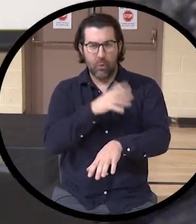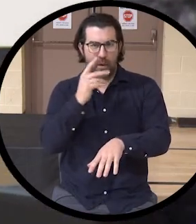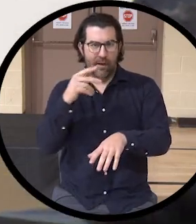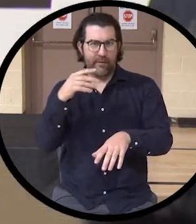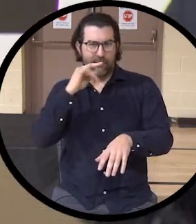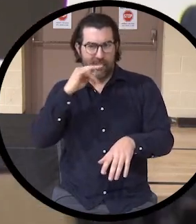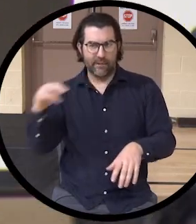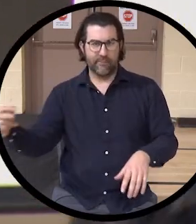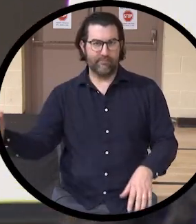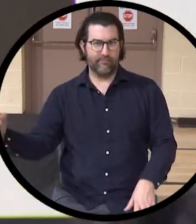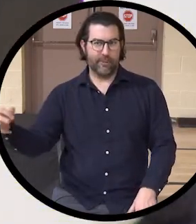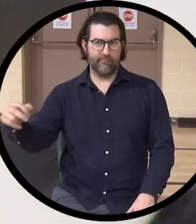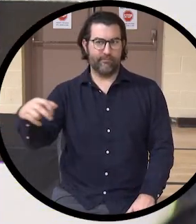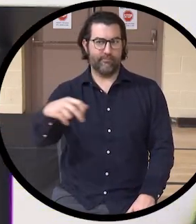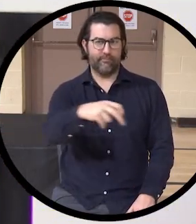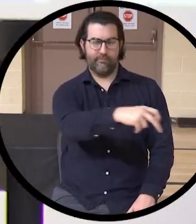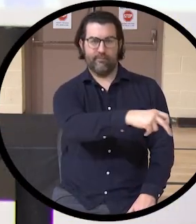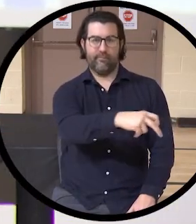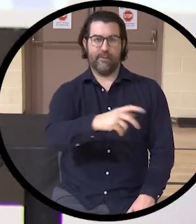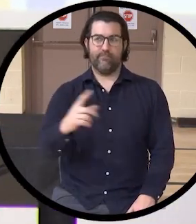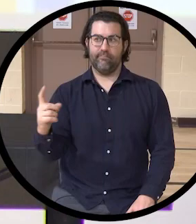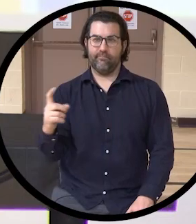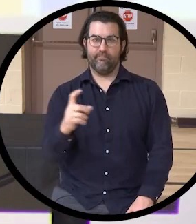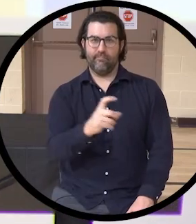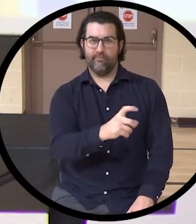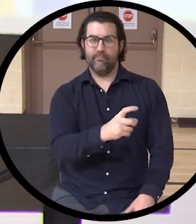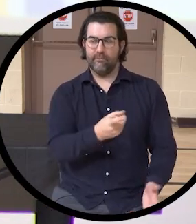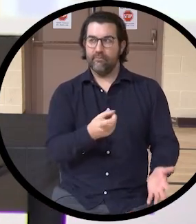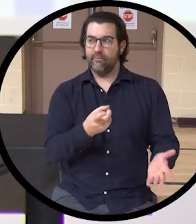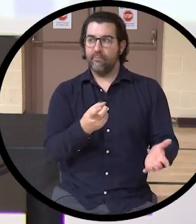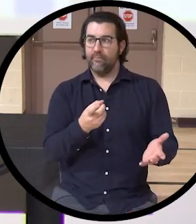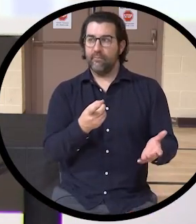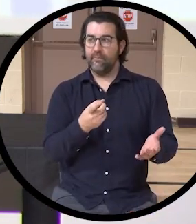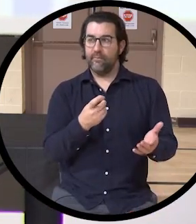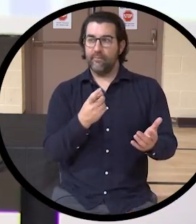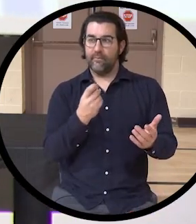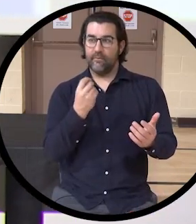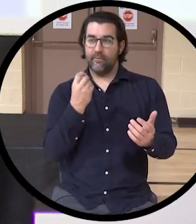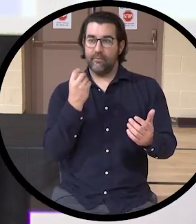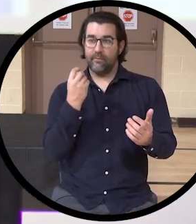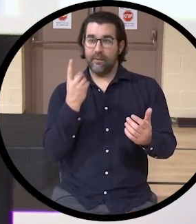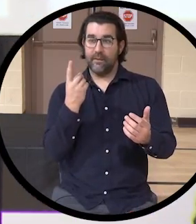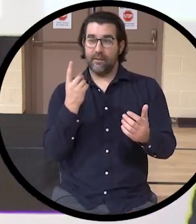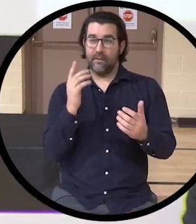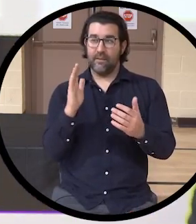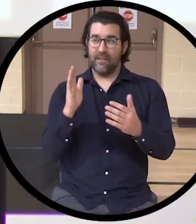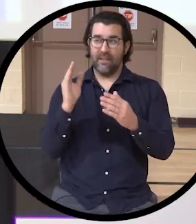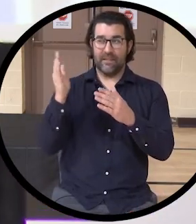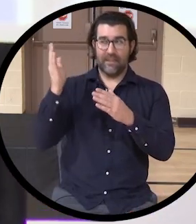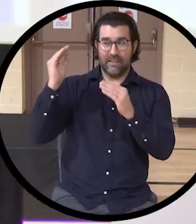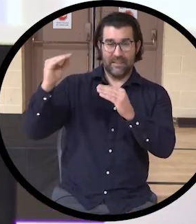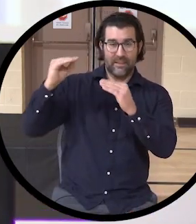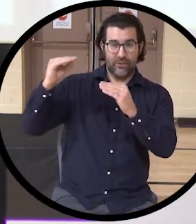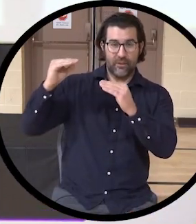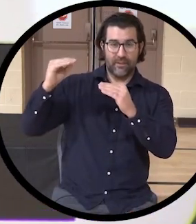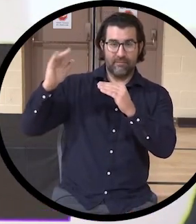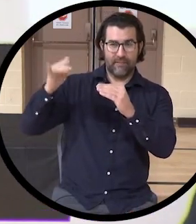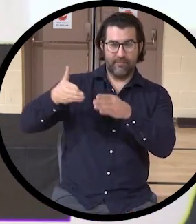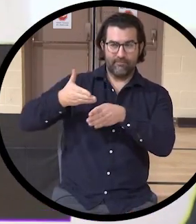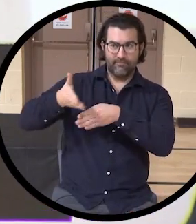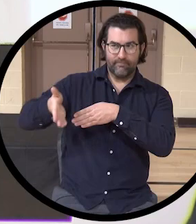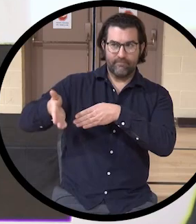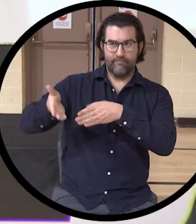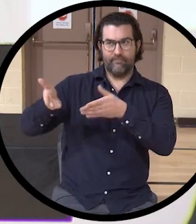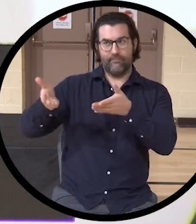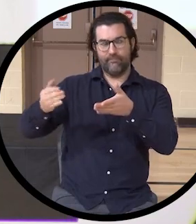moving, especially a small child walking into the intersection. As for the educational component that you mentioned, I think,